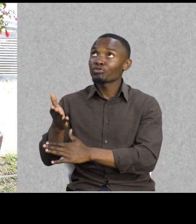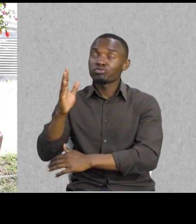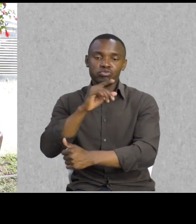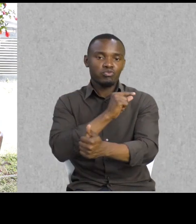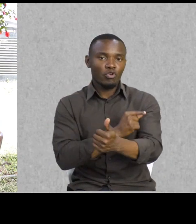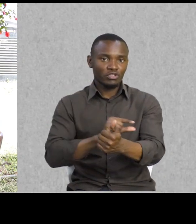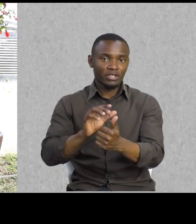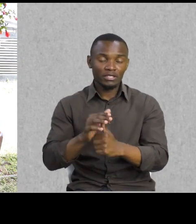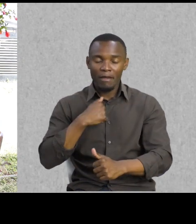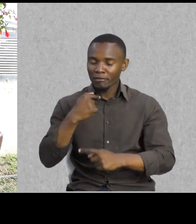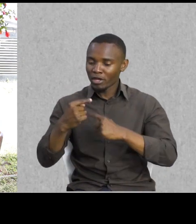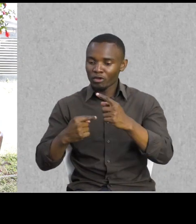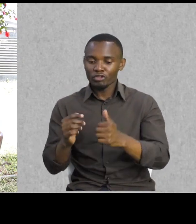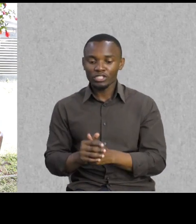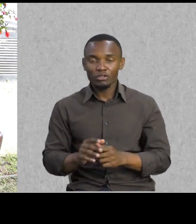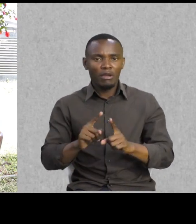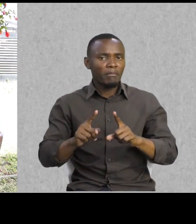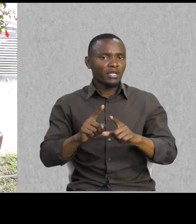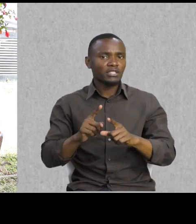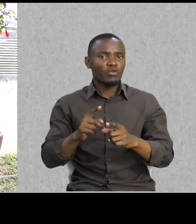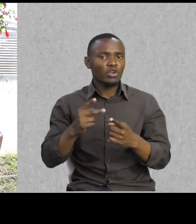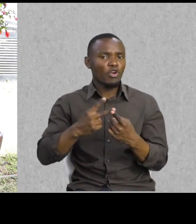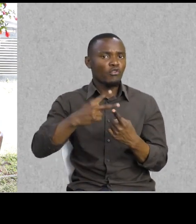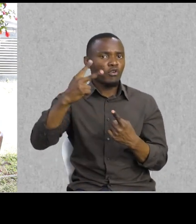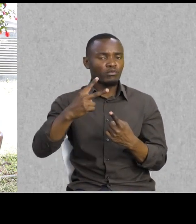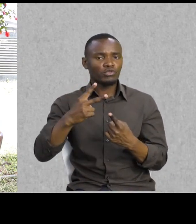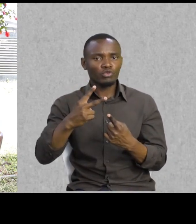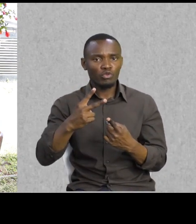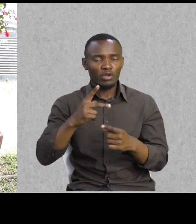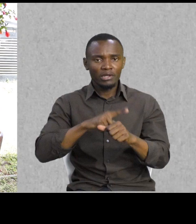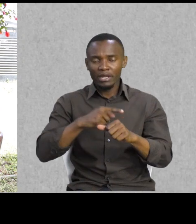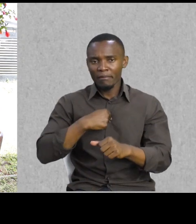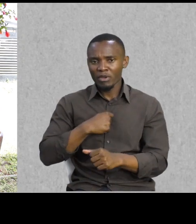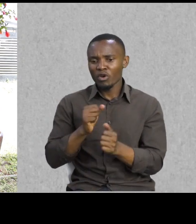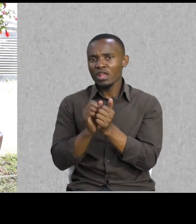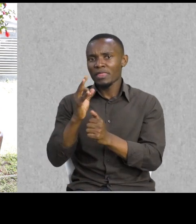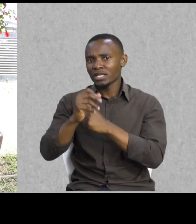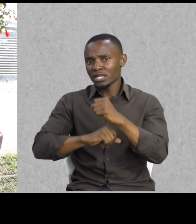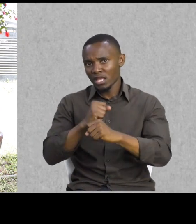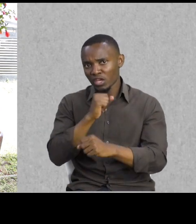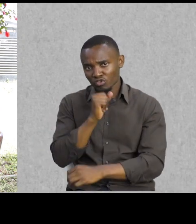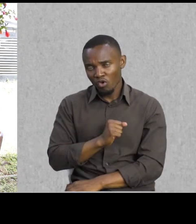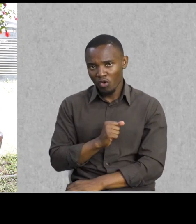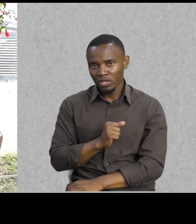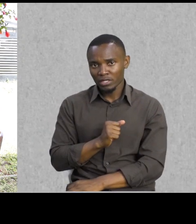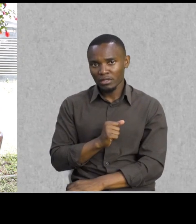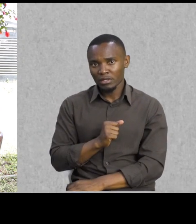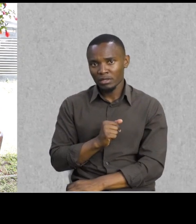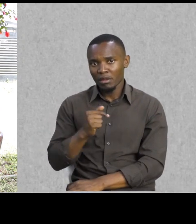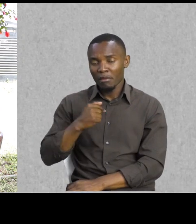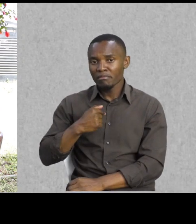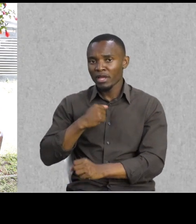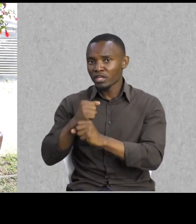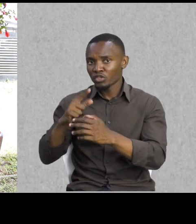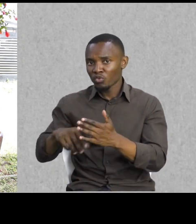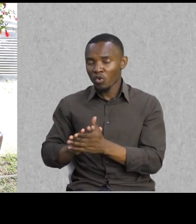that I kept on. But when I reached Form 2 at the age of 13, I had to